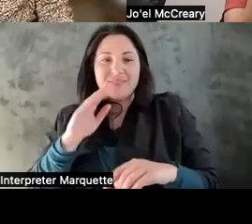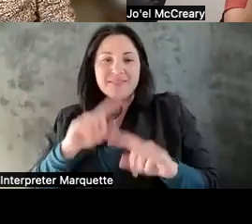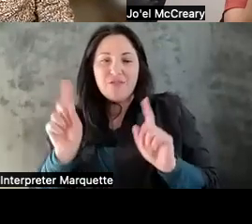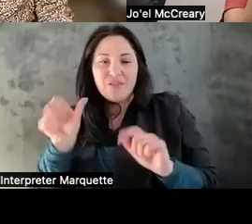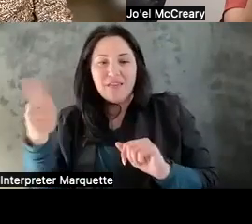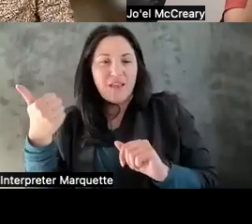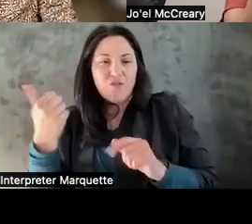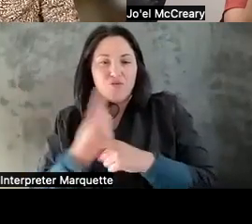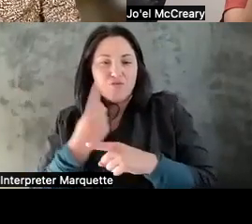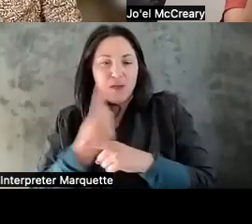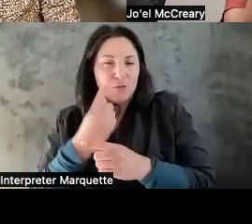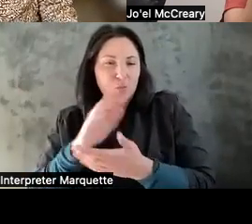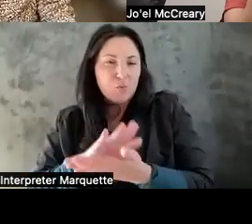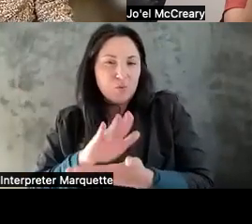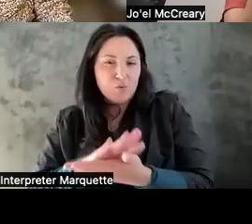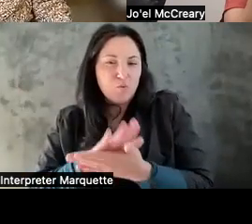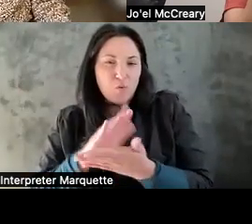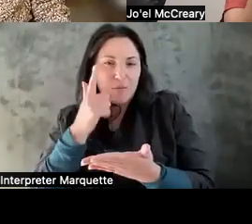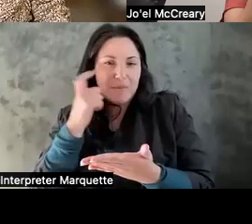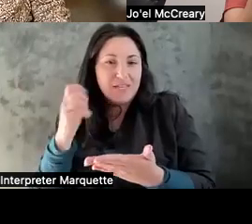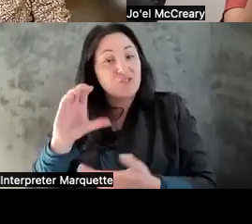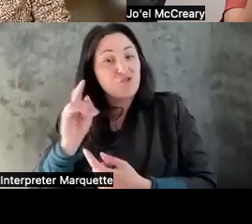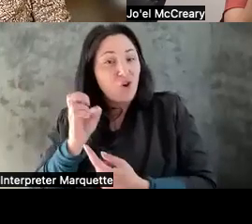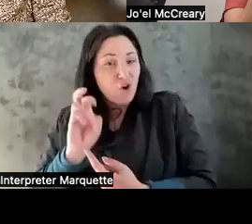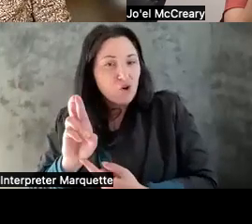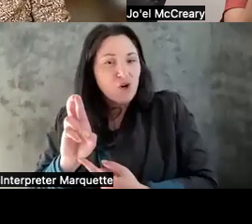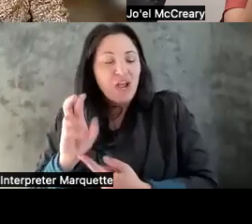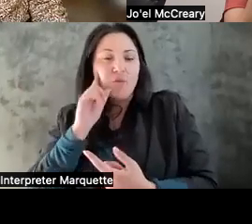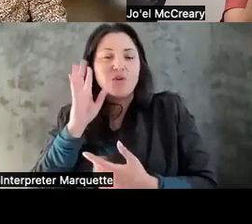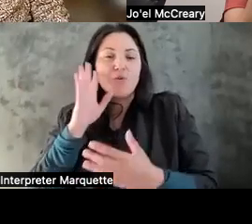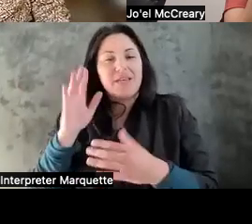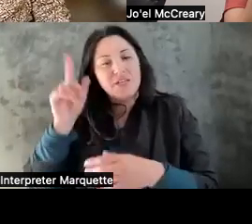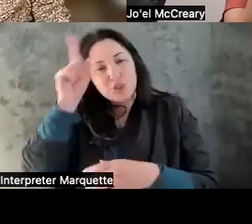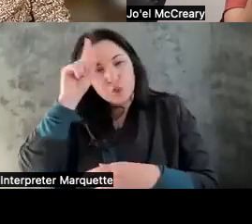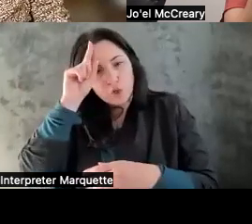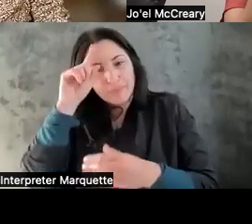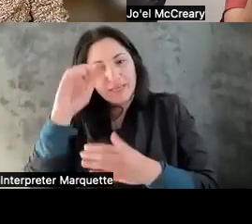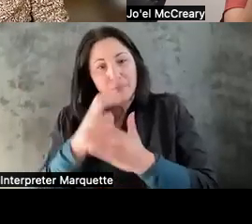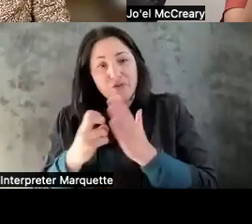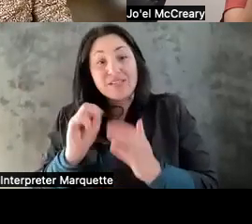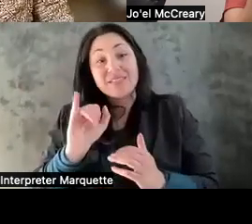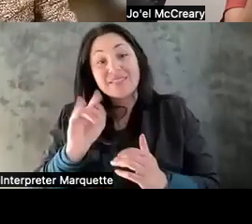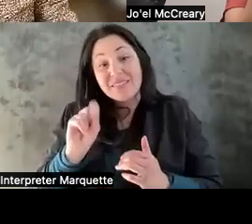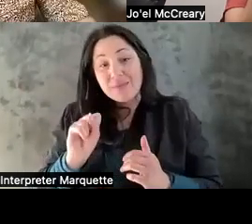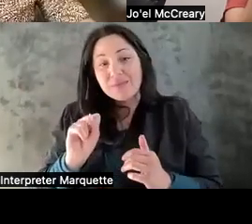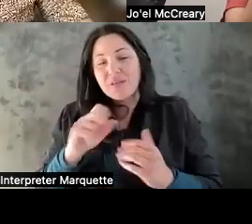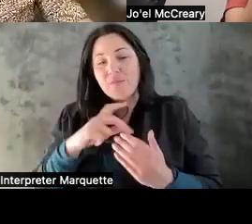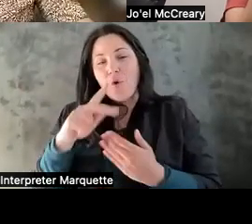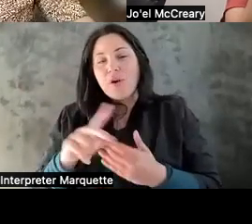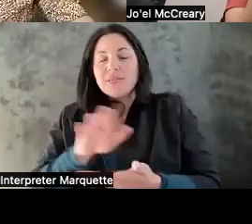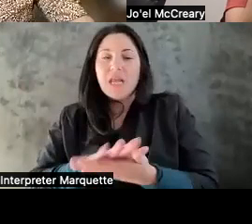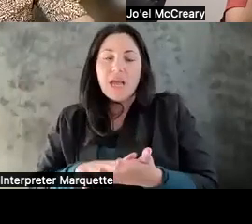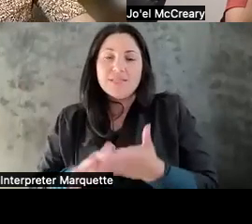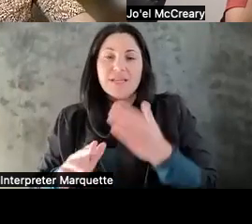a regular school, because we are a charter and we're doing a German immersion. So the SIPS program is wonderful because it does carry off of each